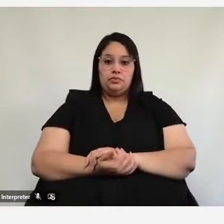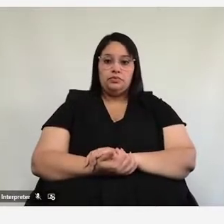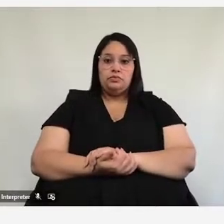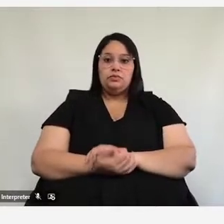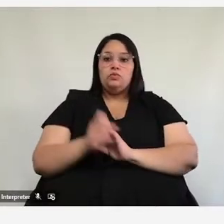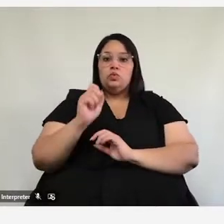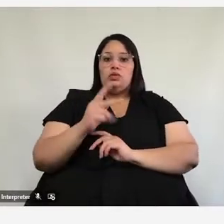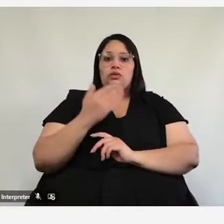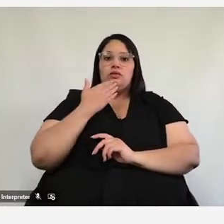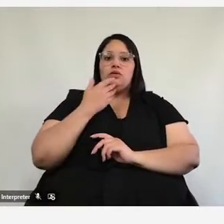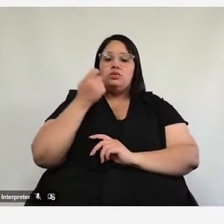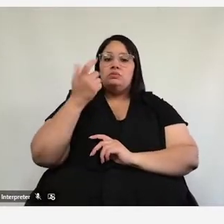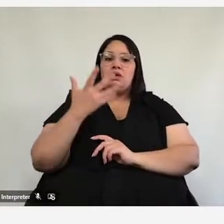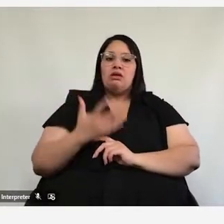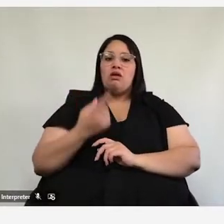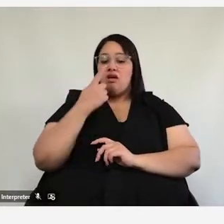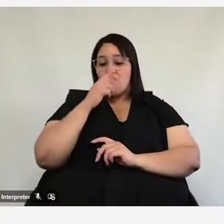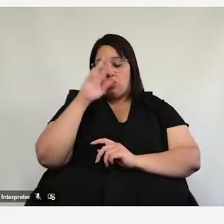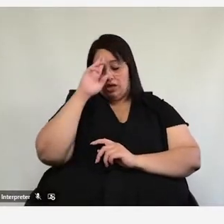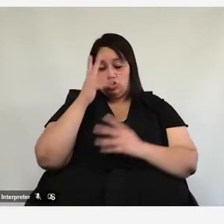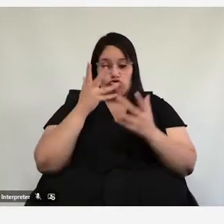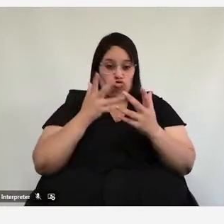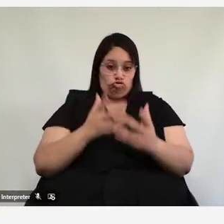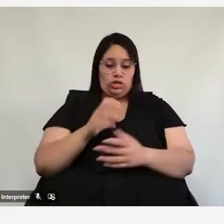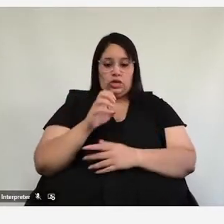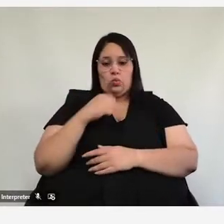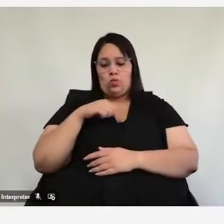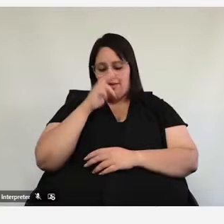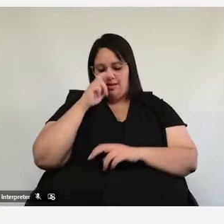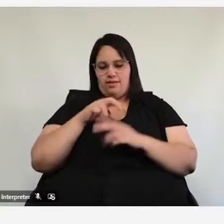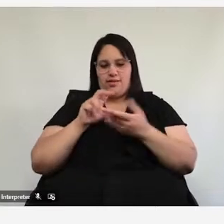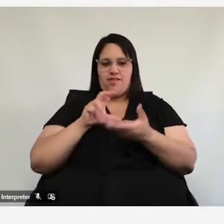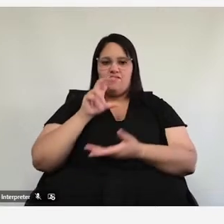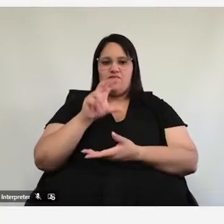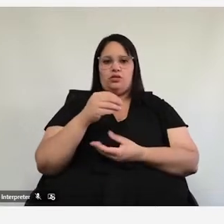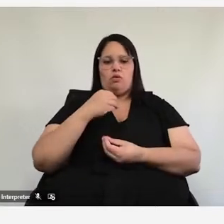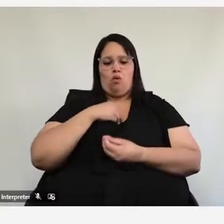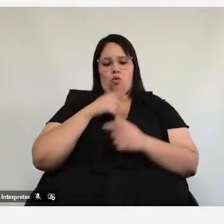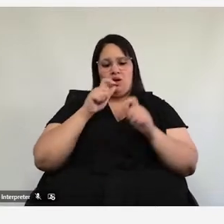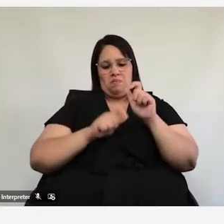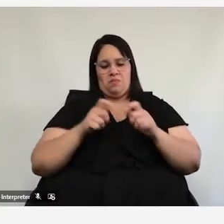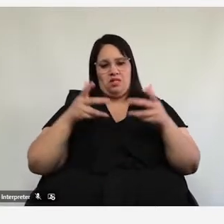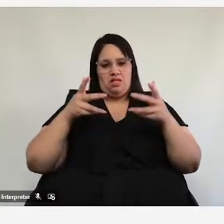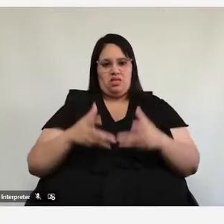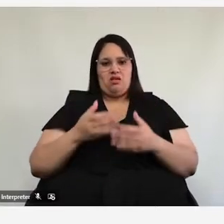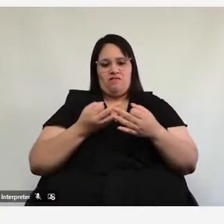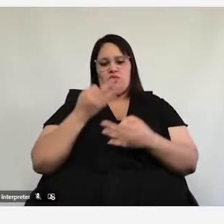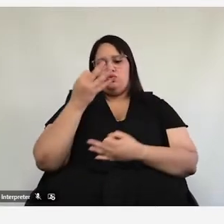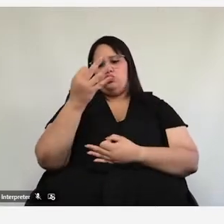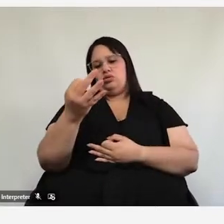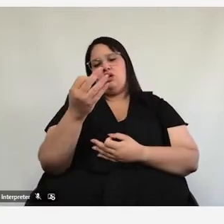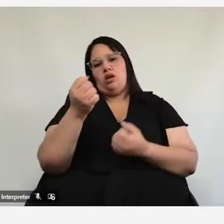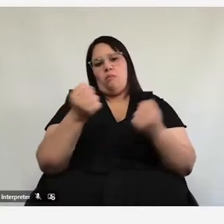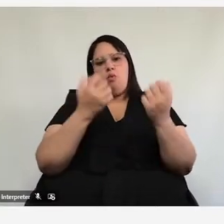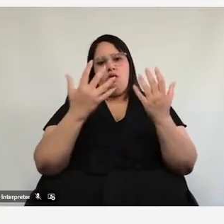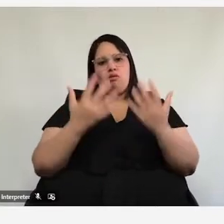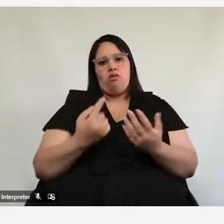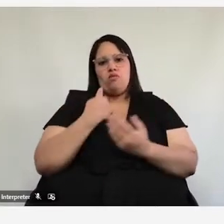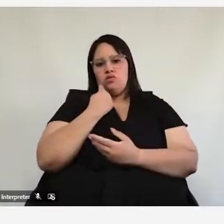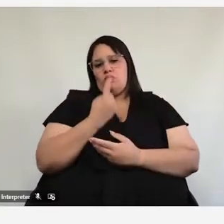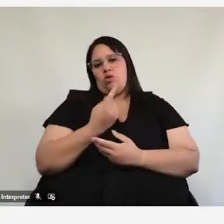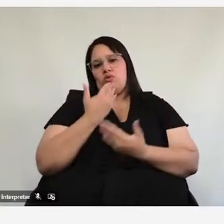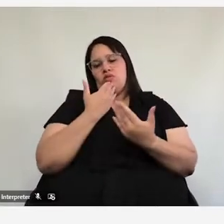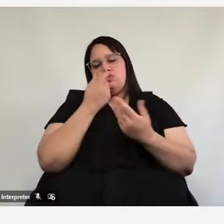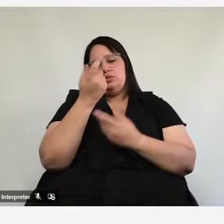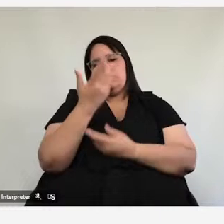Okay, thank you, Speaker. It is for this reason why we need to invest in our own people to be the future employers of tomorrow. Thank you